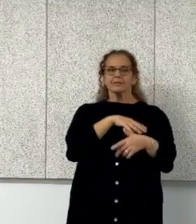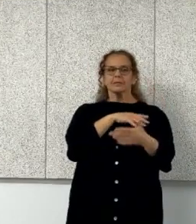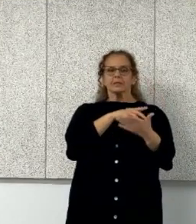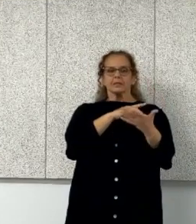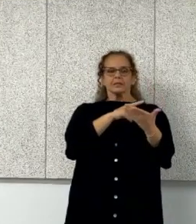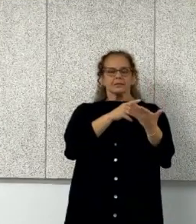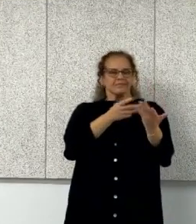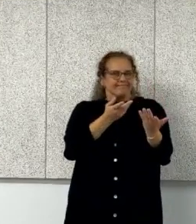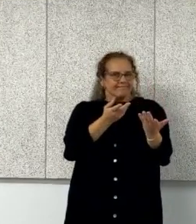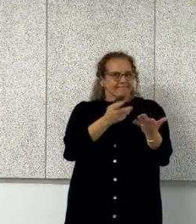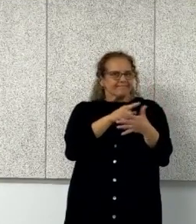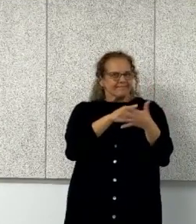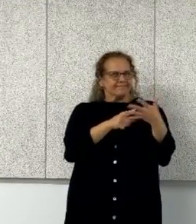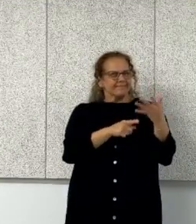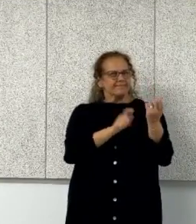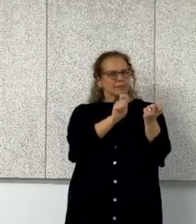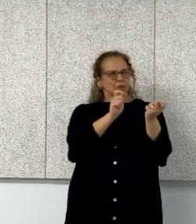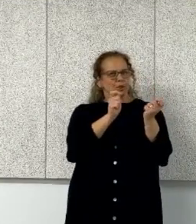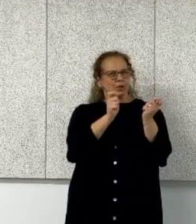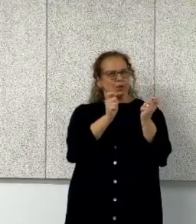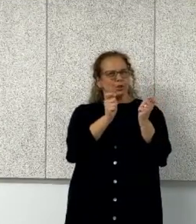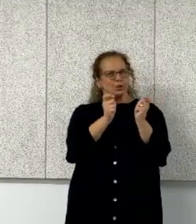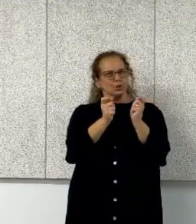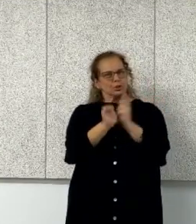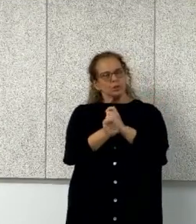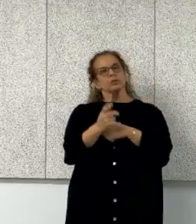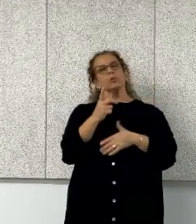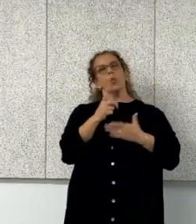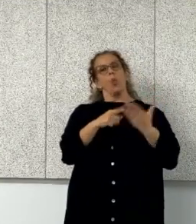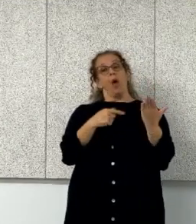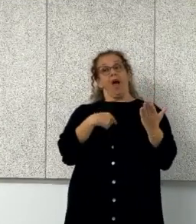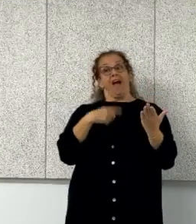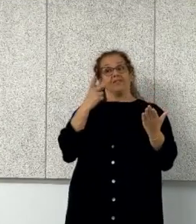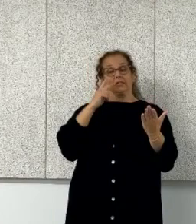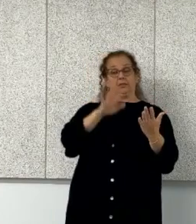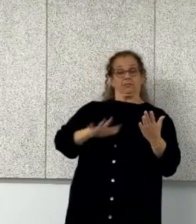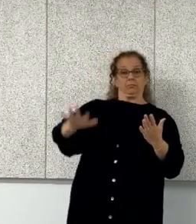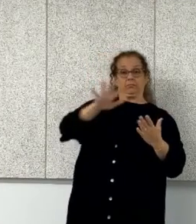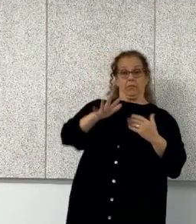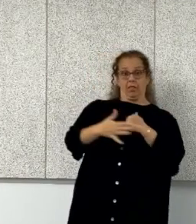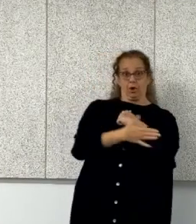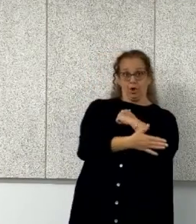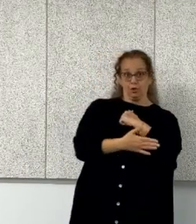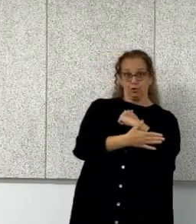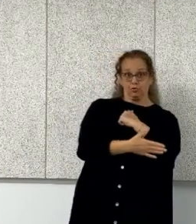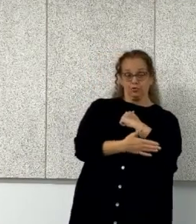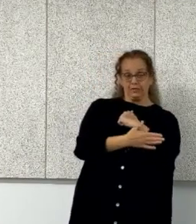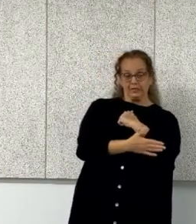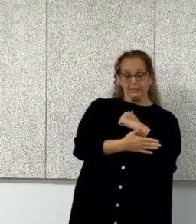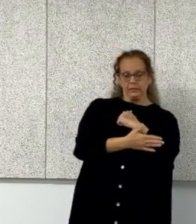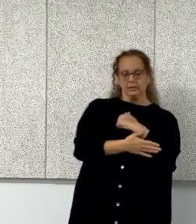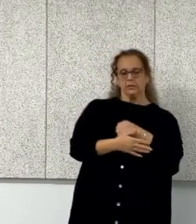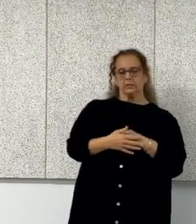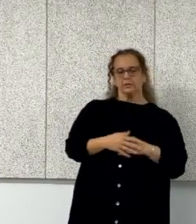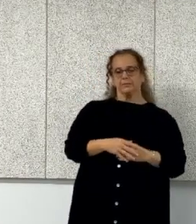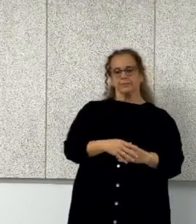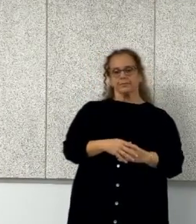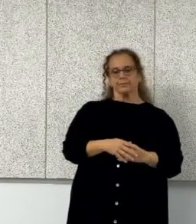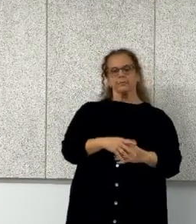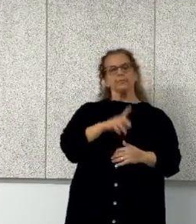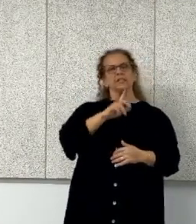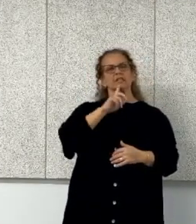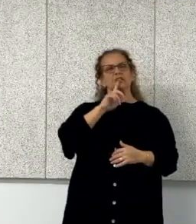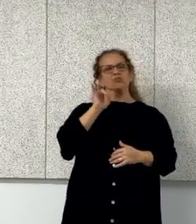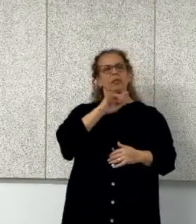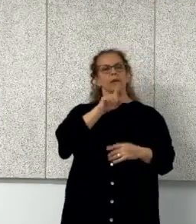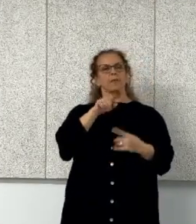And so a lot of the conversation anecdotally that I'm seeing with clients around the country is really about, like, you know, if there